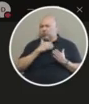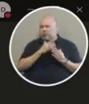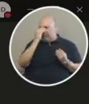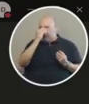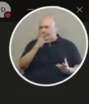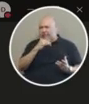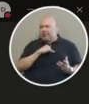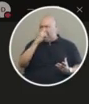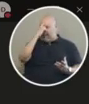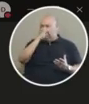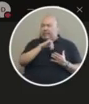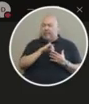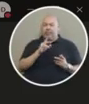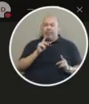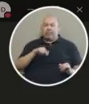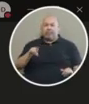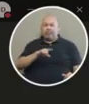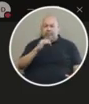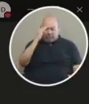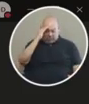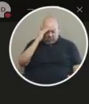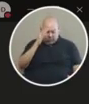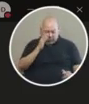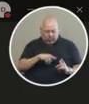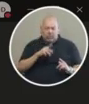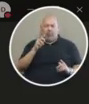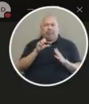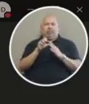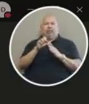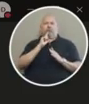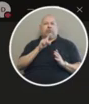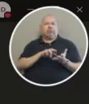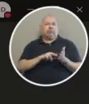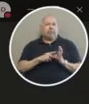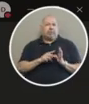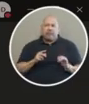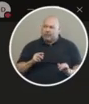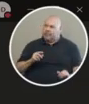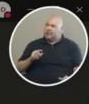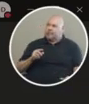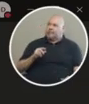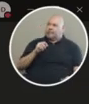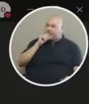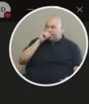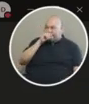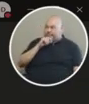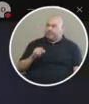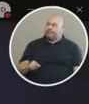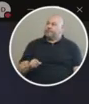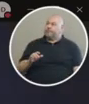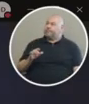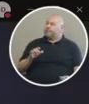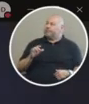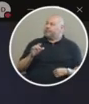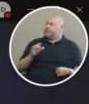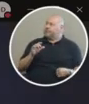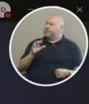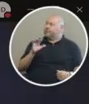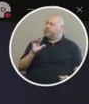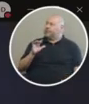and I think that the public needs to know what the website is. Yes, ma'am. This is Jessica Herrera.